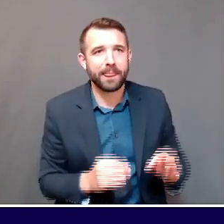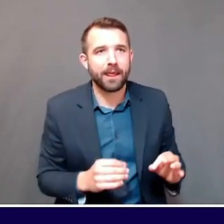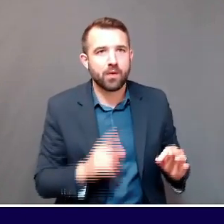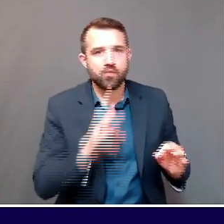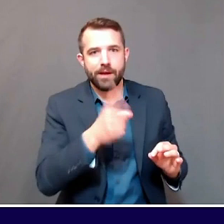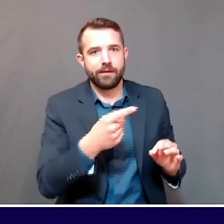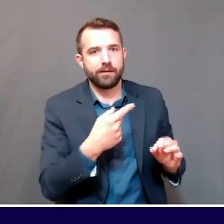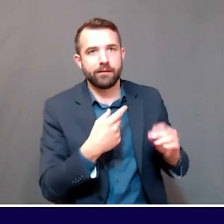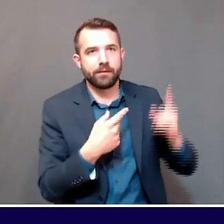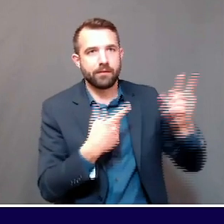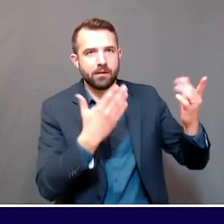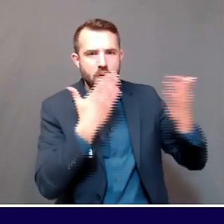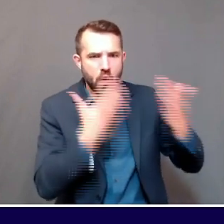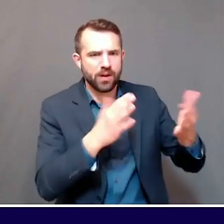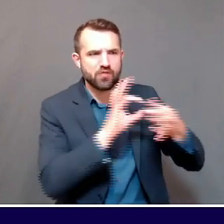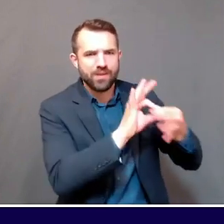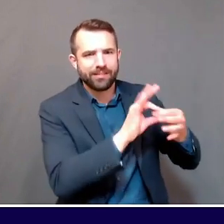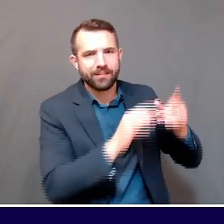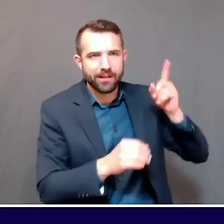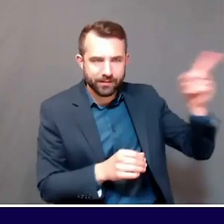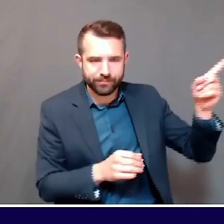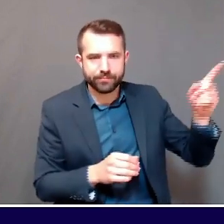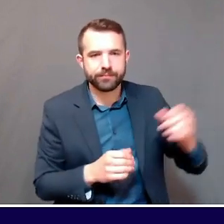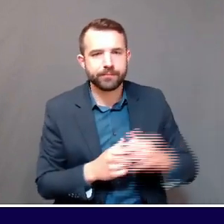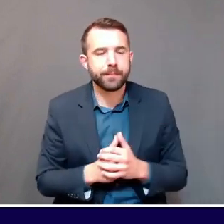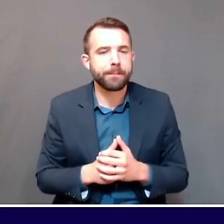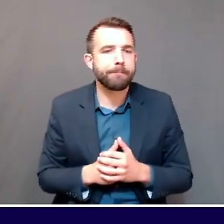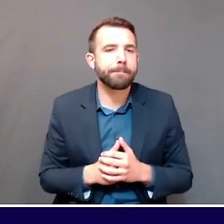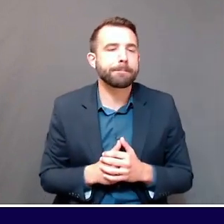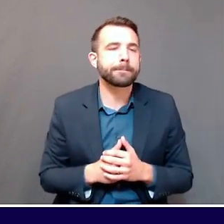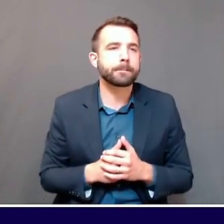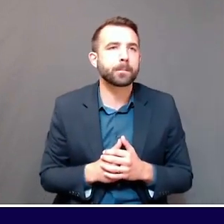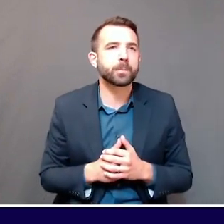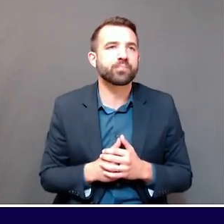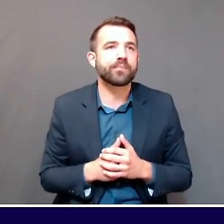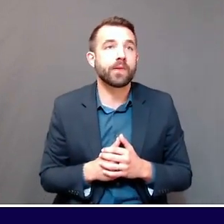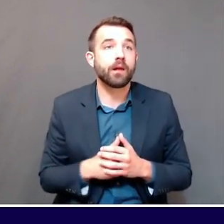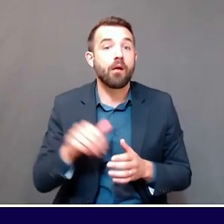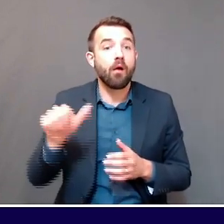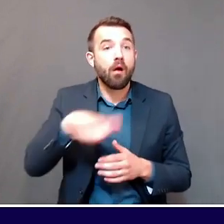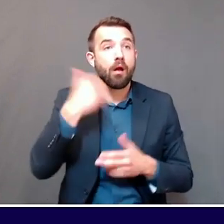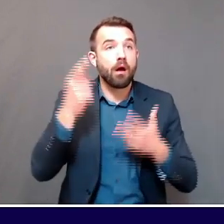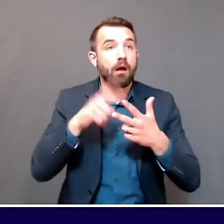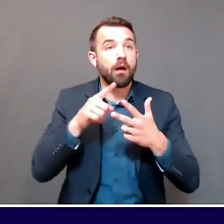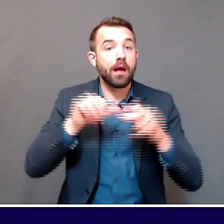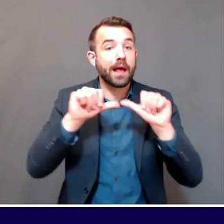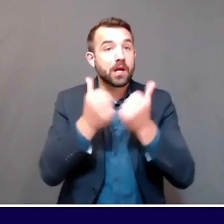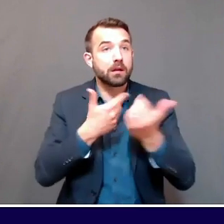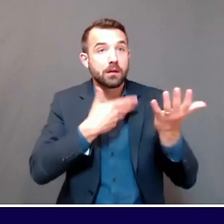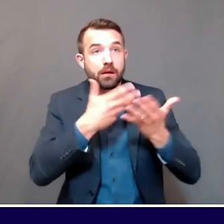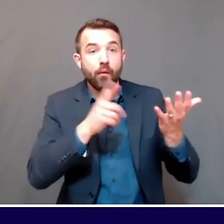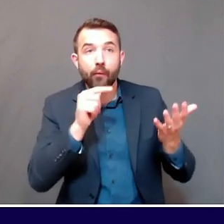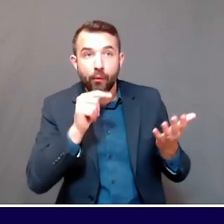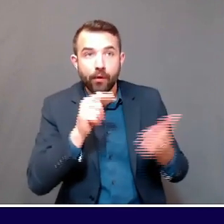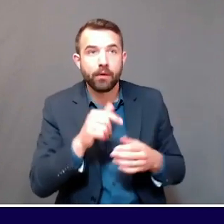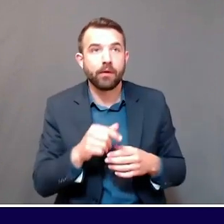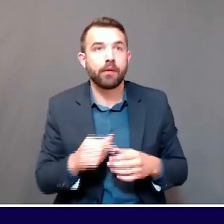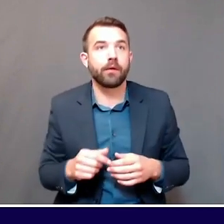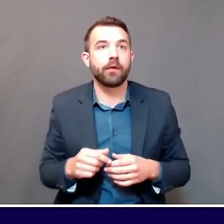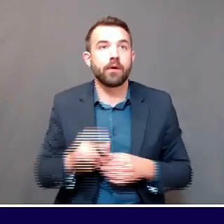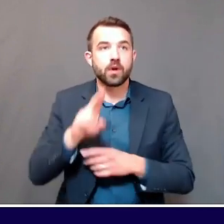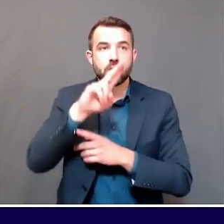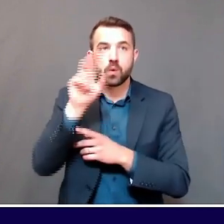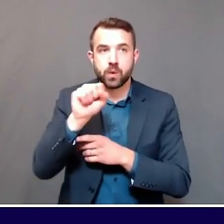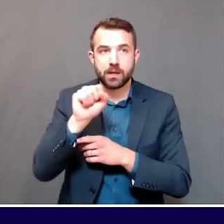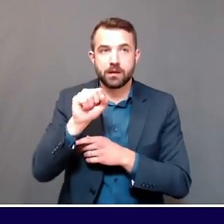straight, direct, science-based answers from the US CDC. The other agency that we interact quite a lot with is a unit of the US Department